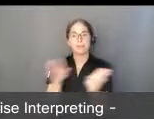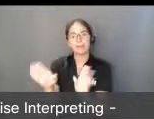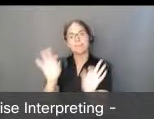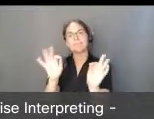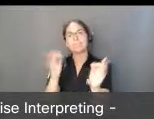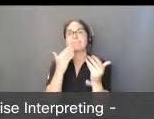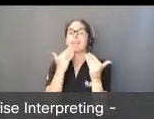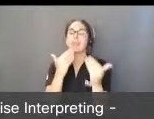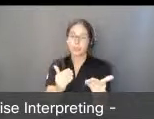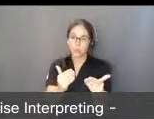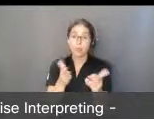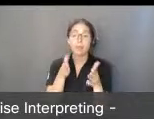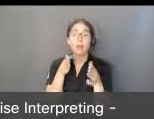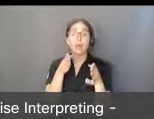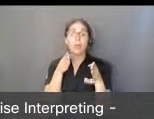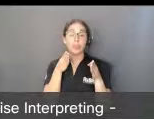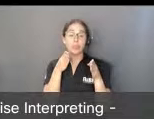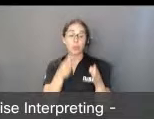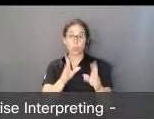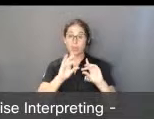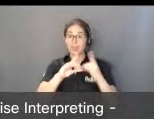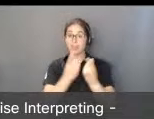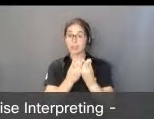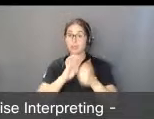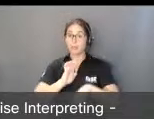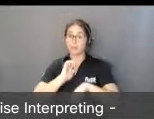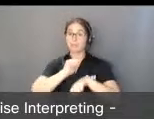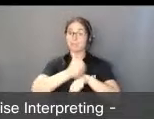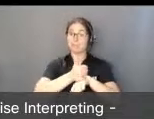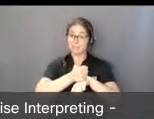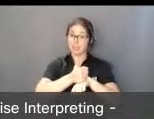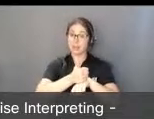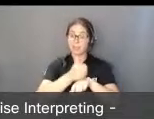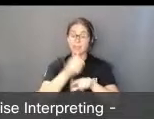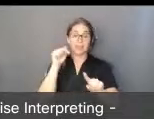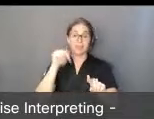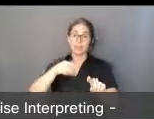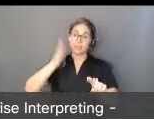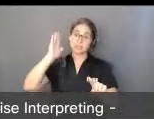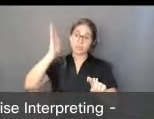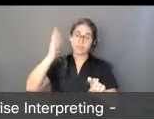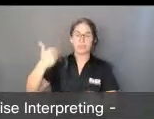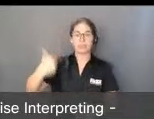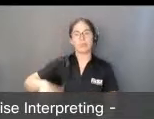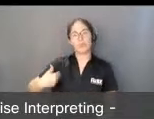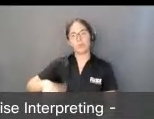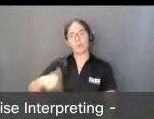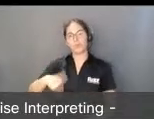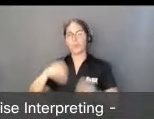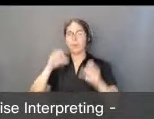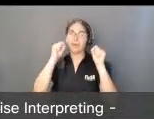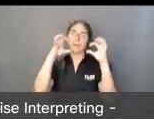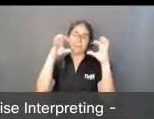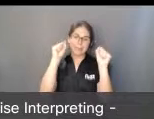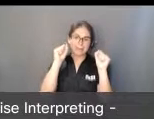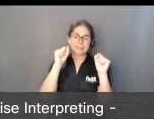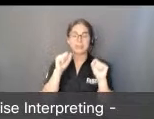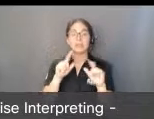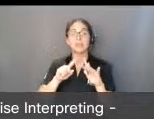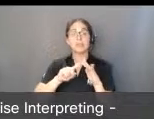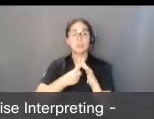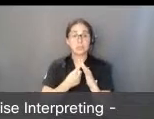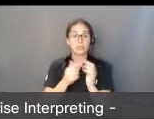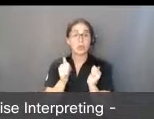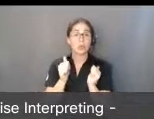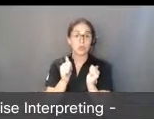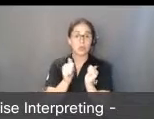The way the departments put this together is truly amazing. Starting with Ms. Munsterman